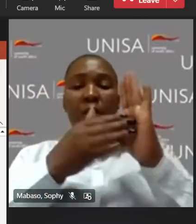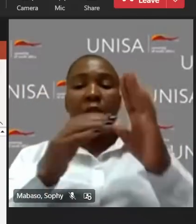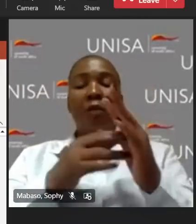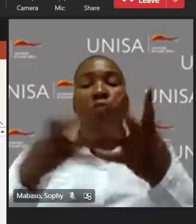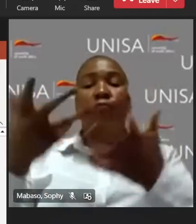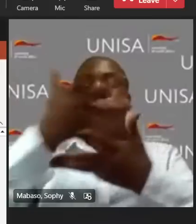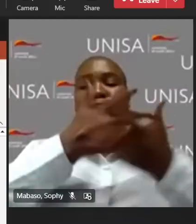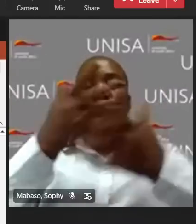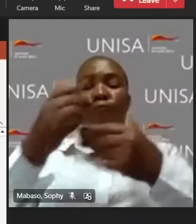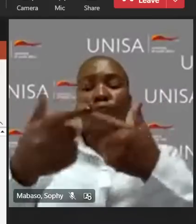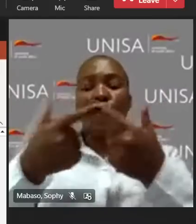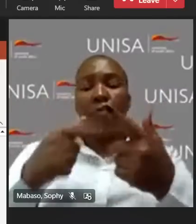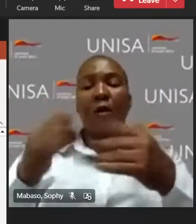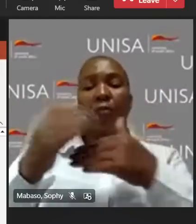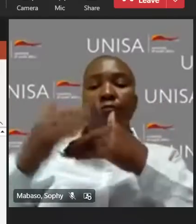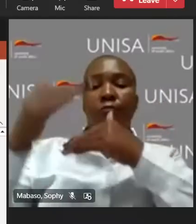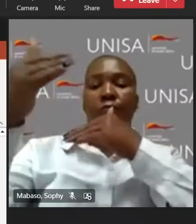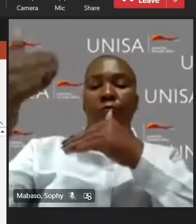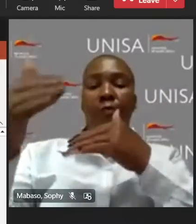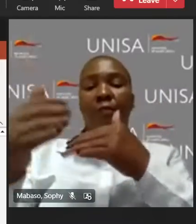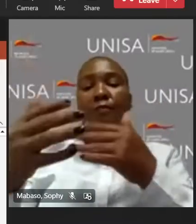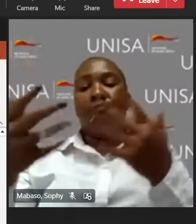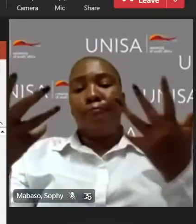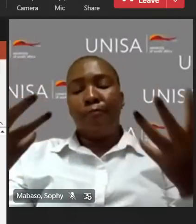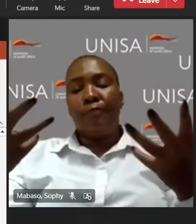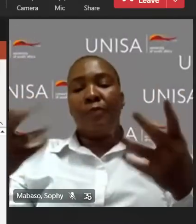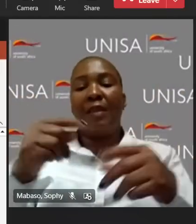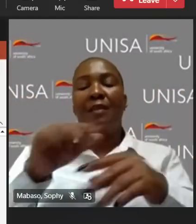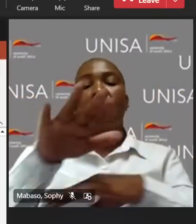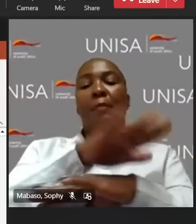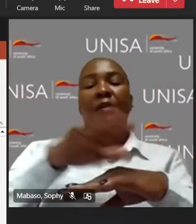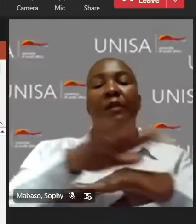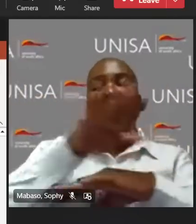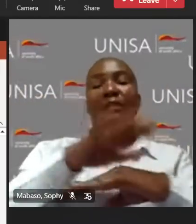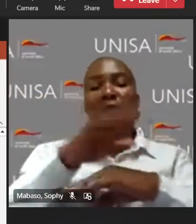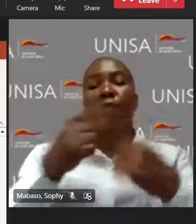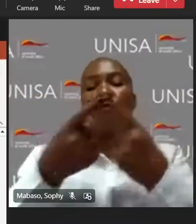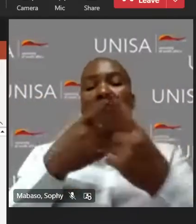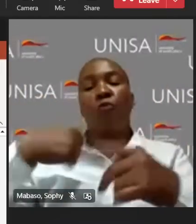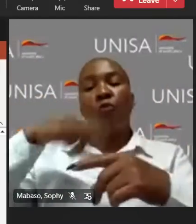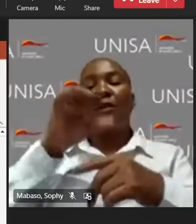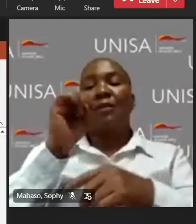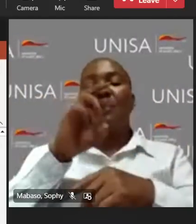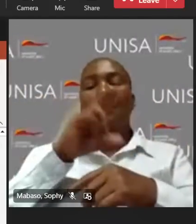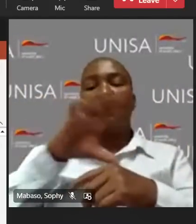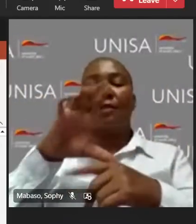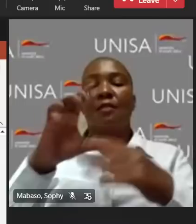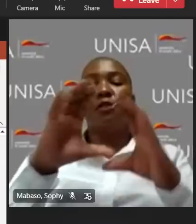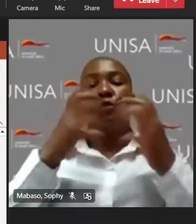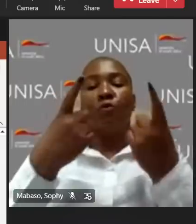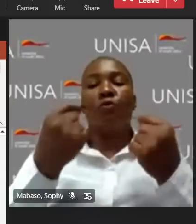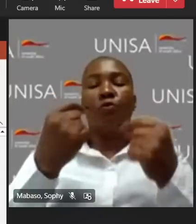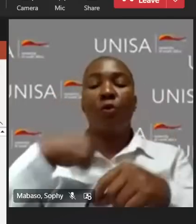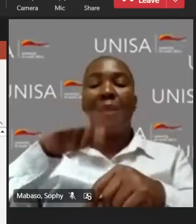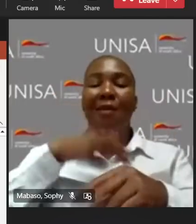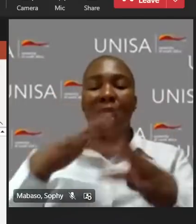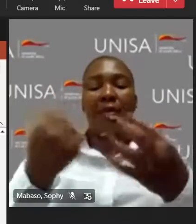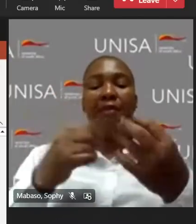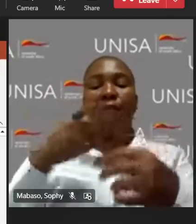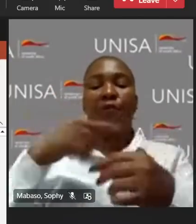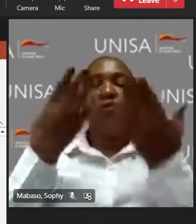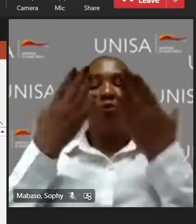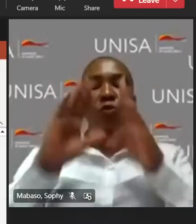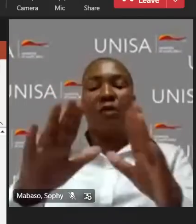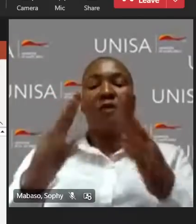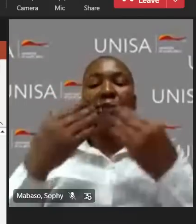going forward. But otherwise, that is basically the snippet of what SRC is all about, and we are here for students.